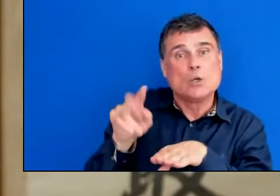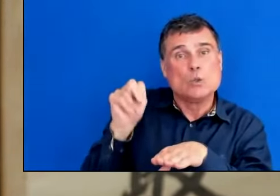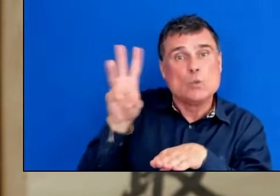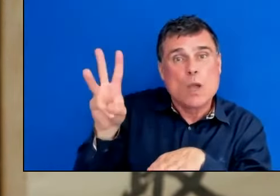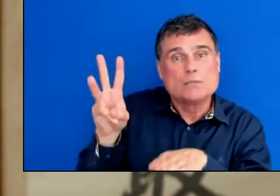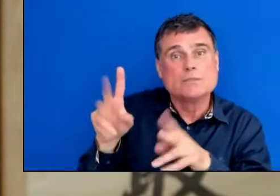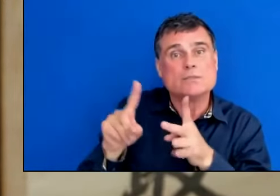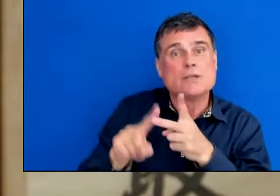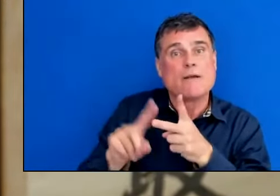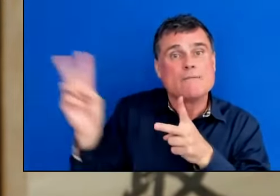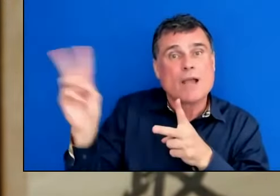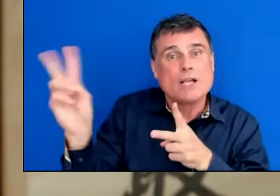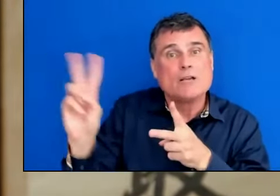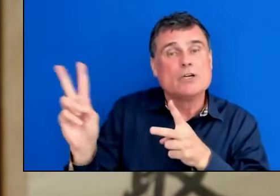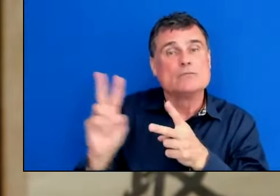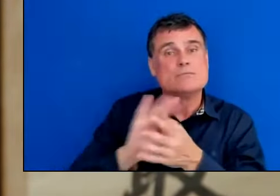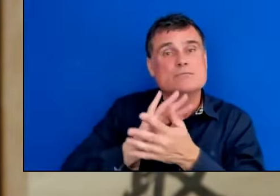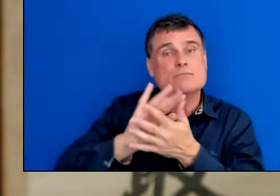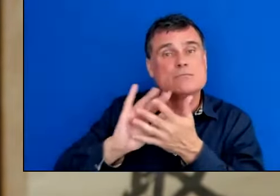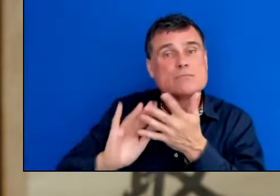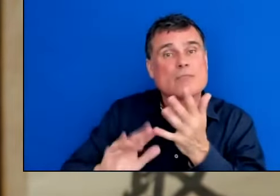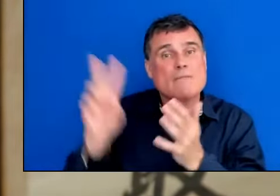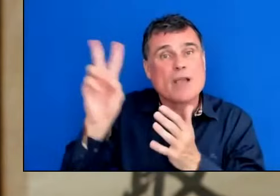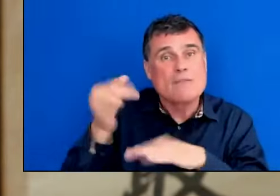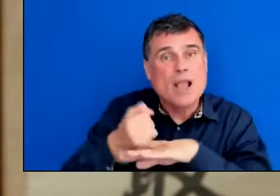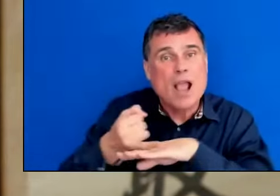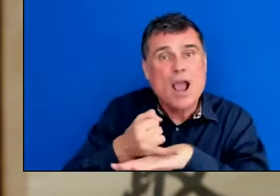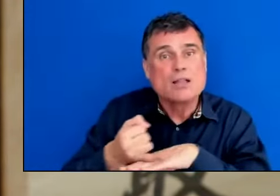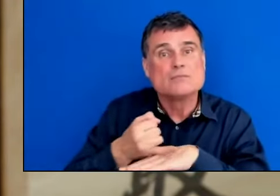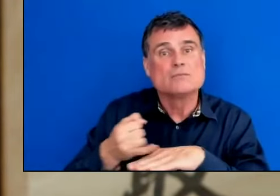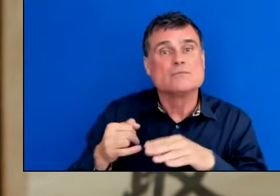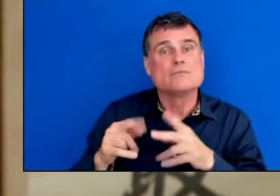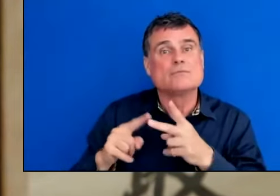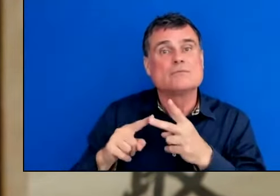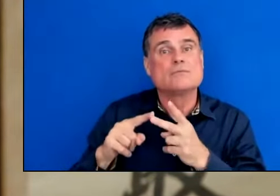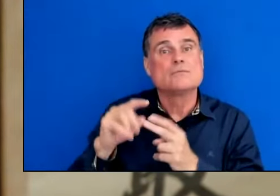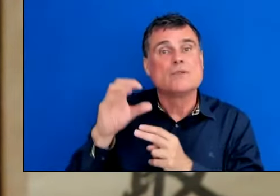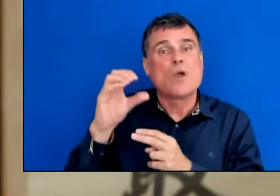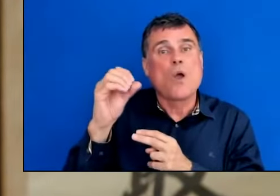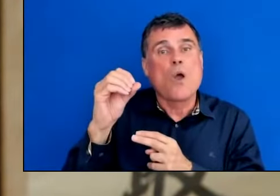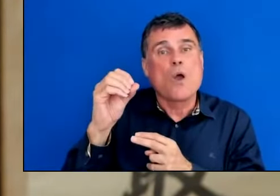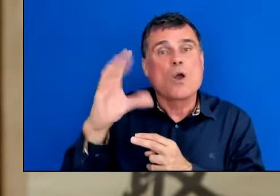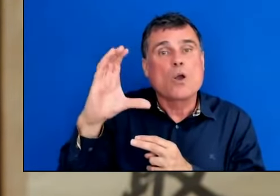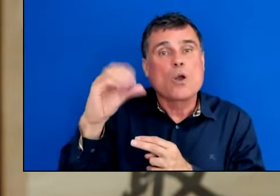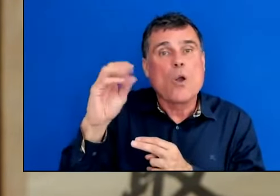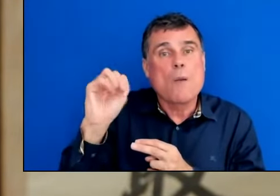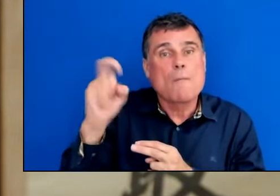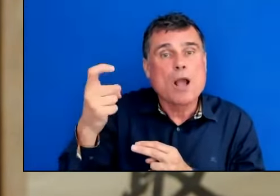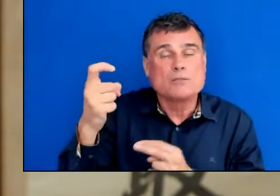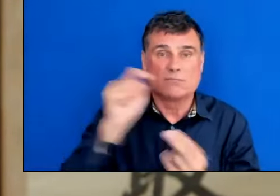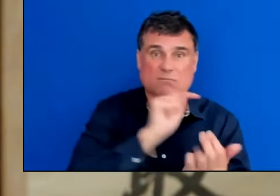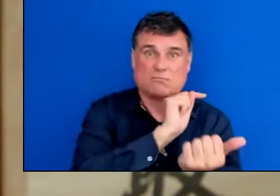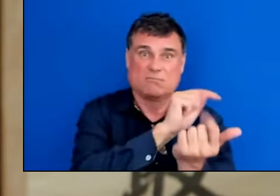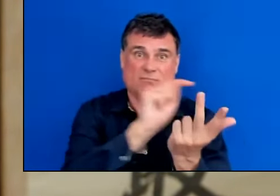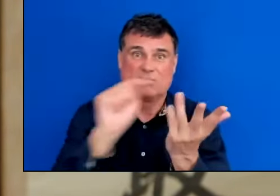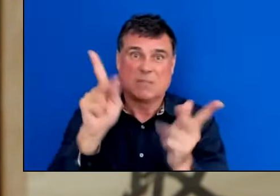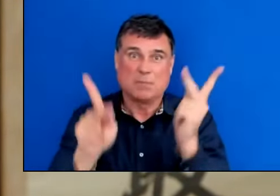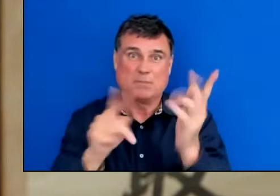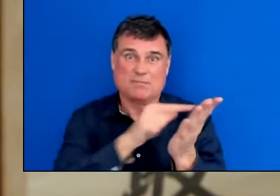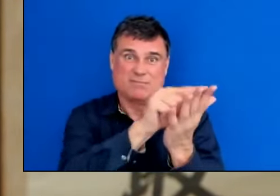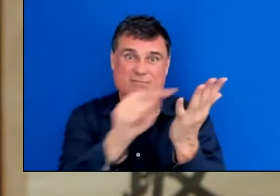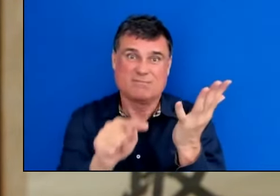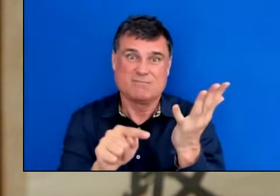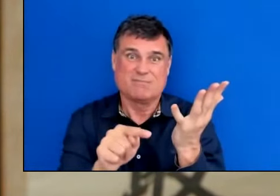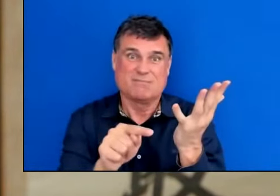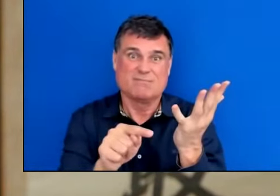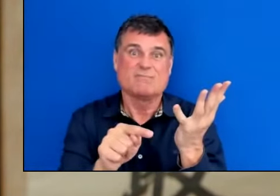Westminster, Vancouver, Vancouver Island, Comox, Alberni, that area, they were able to